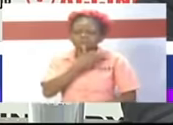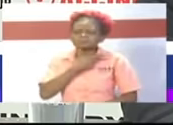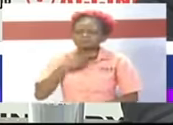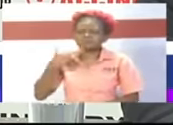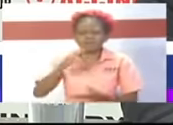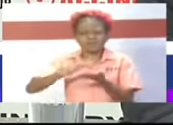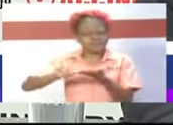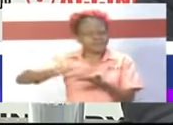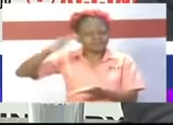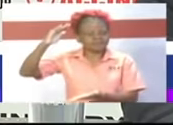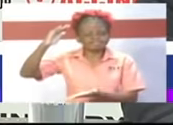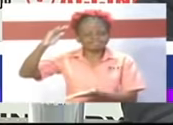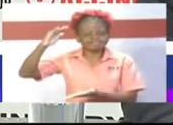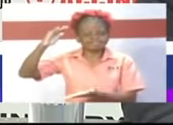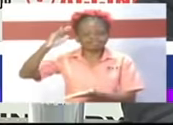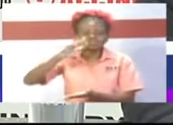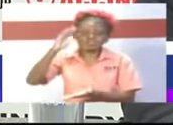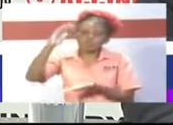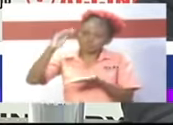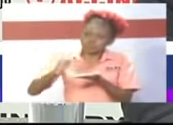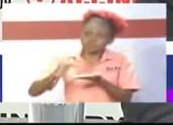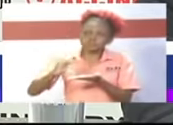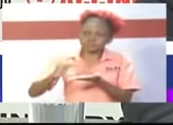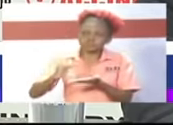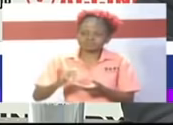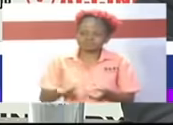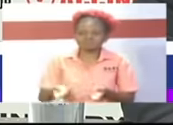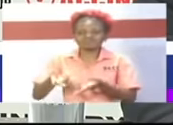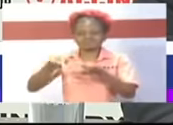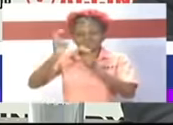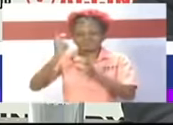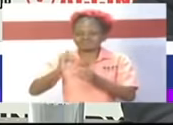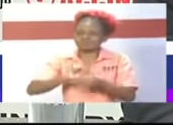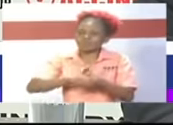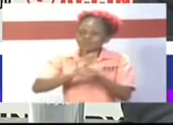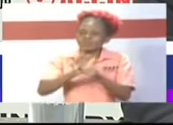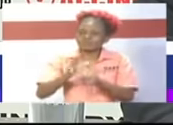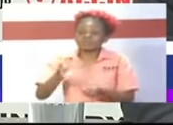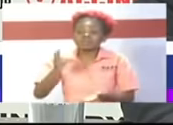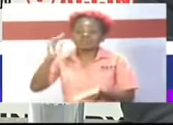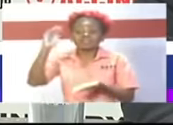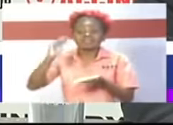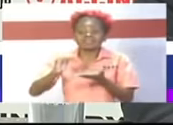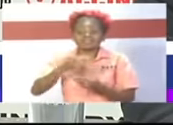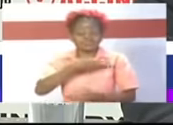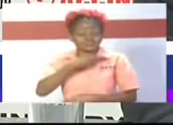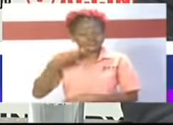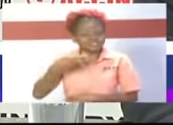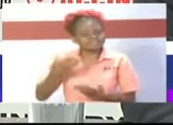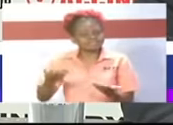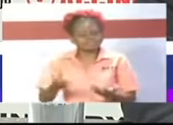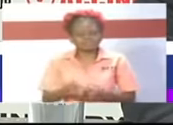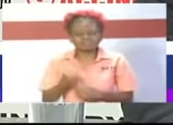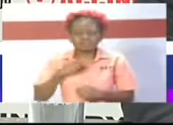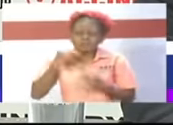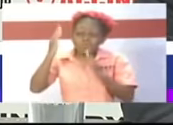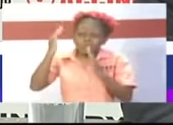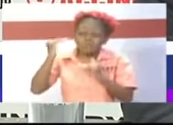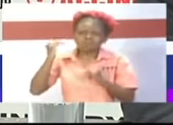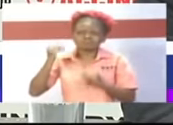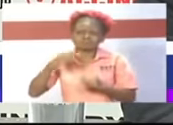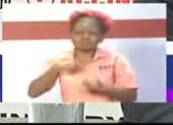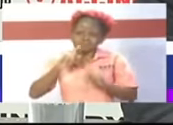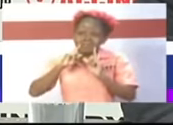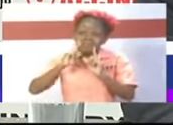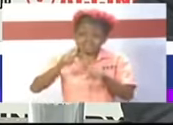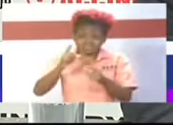if they do happen to contract the COVID-19 virus. So hopefully that answers and clarifies that question. With